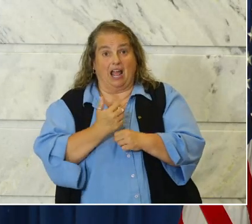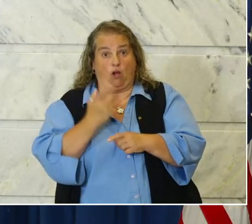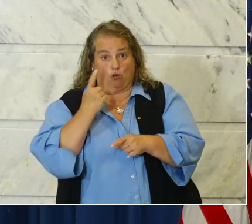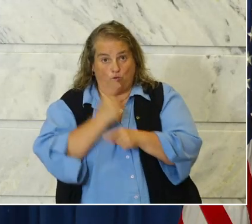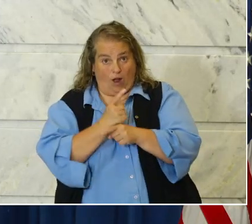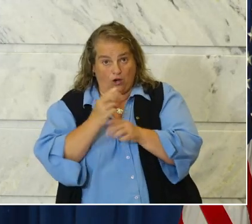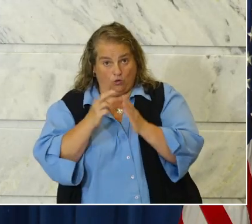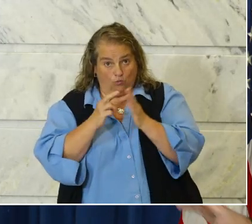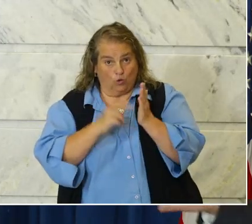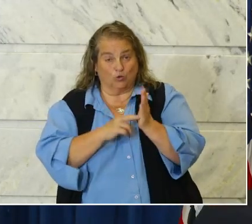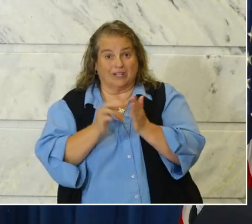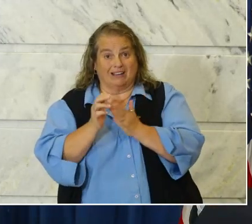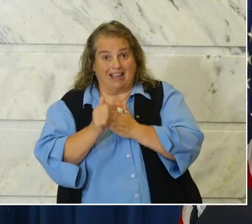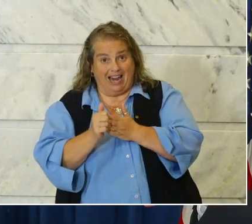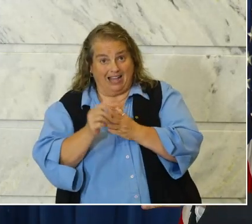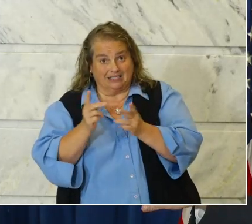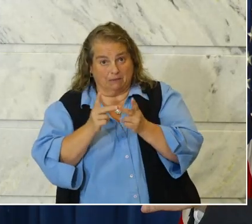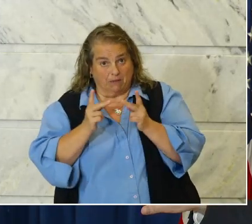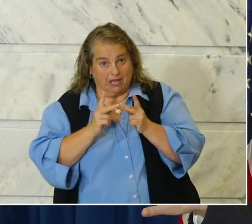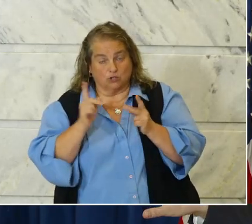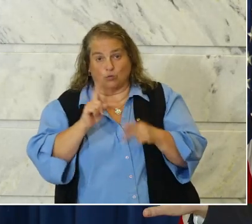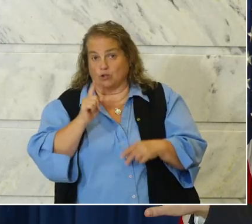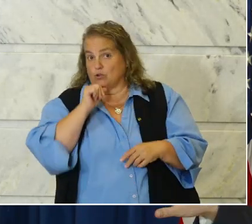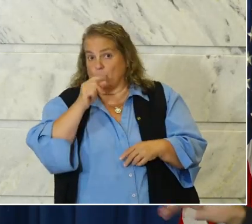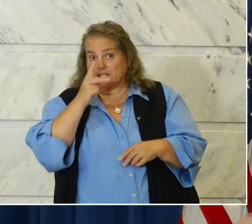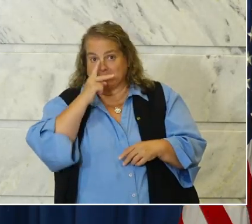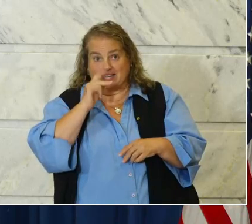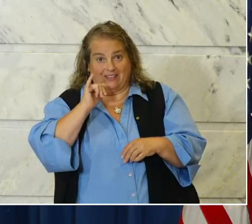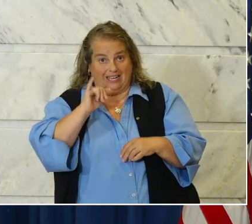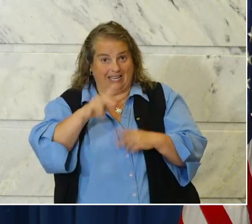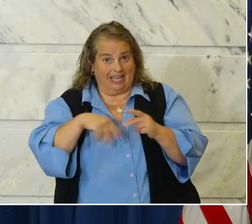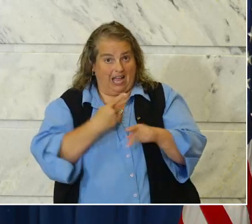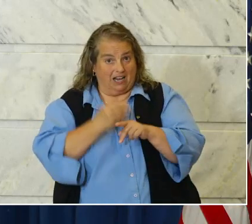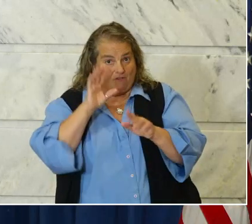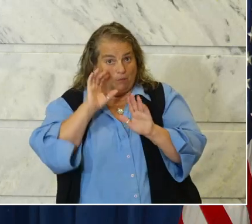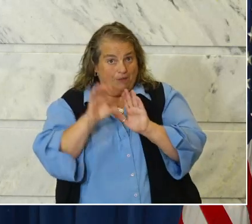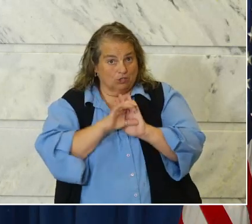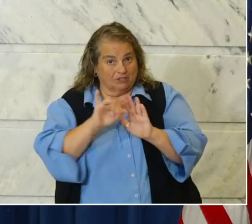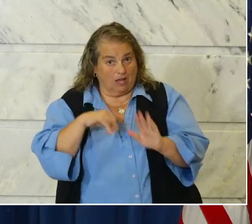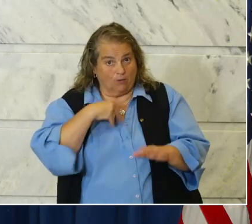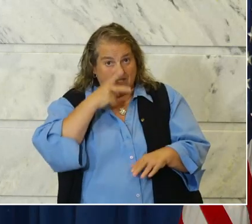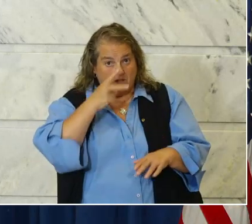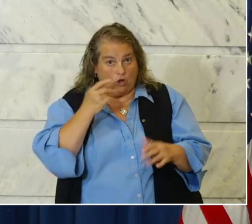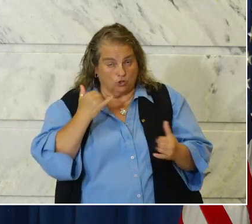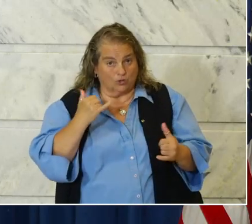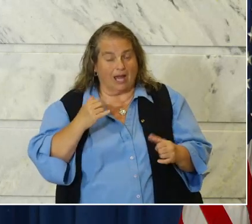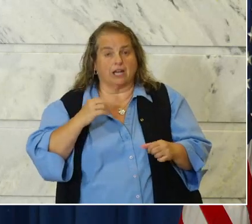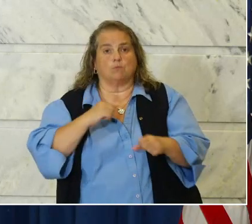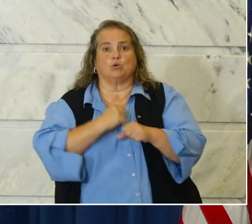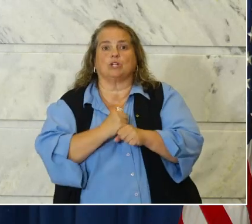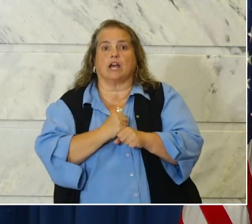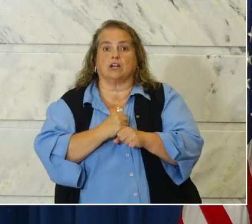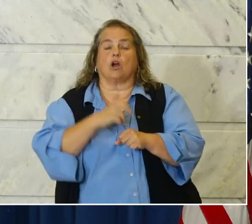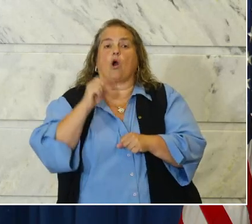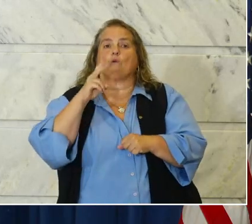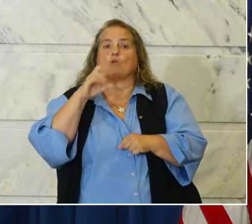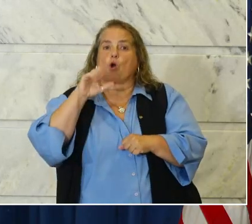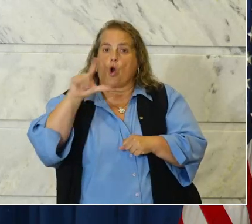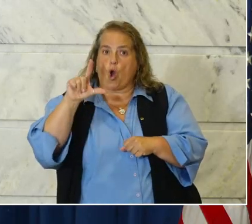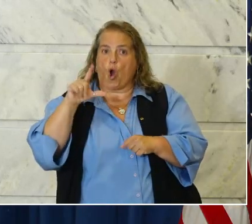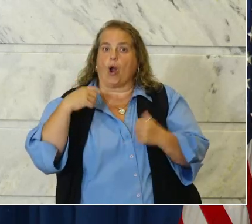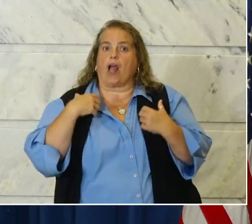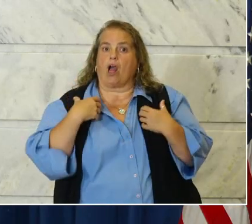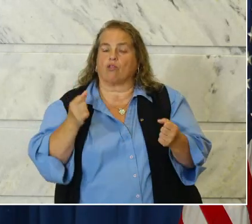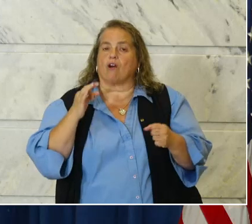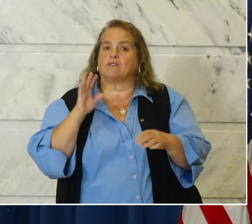rules and guidelines in place to where we don't see the same type of pictures that we saw today, and to protect the overall long-term health of these